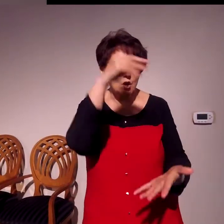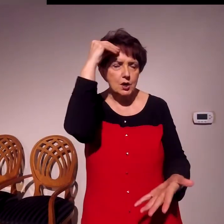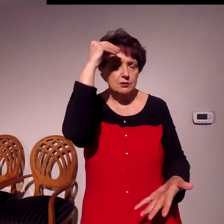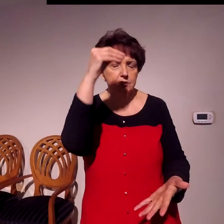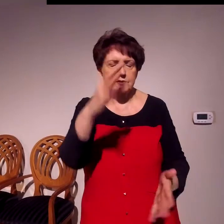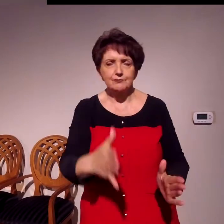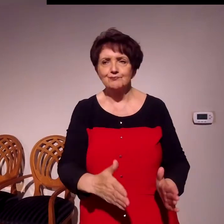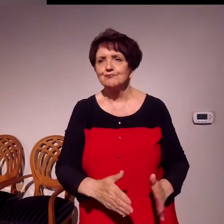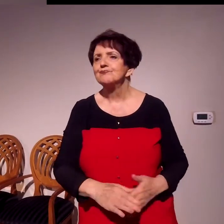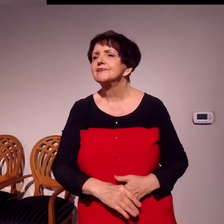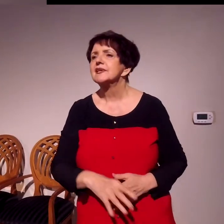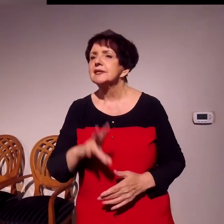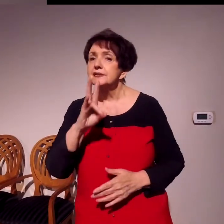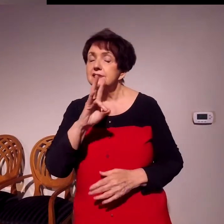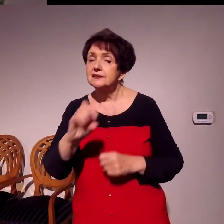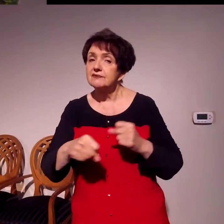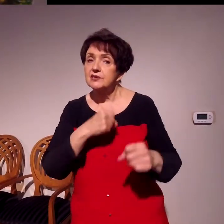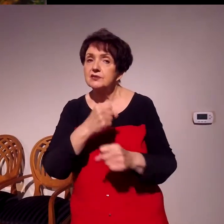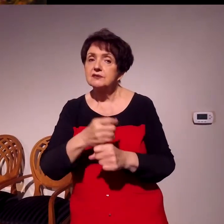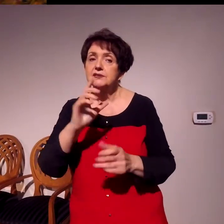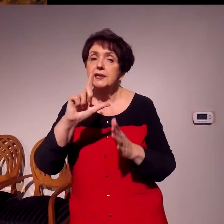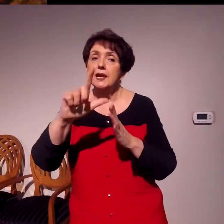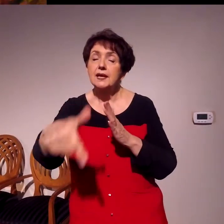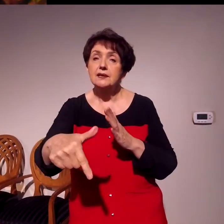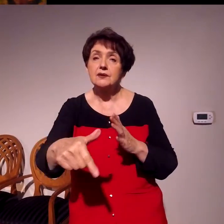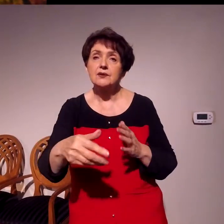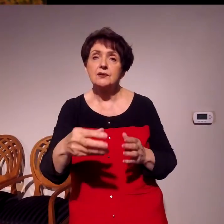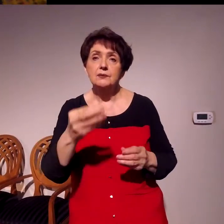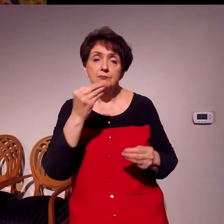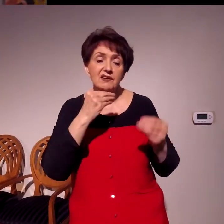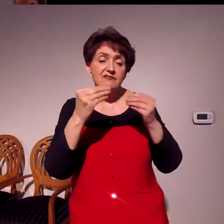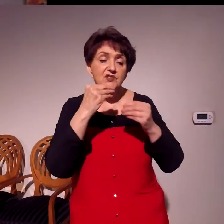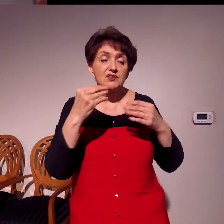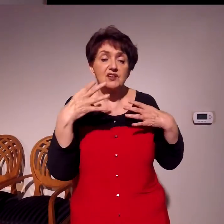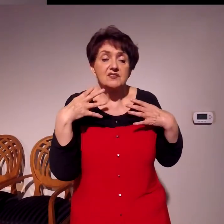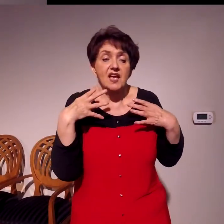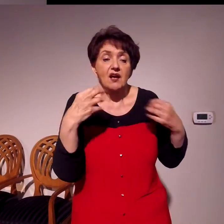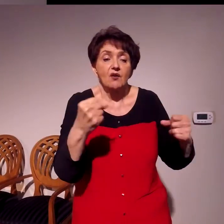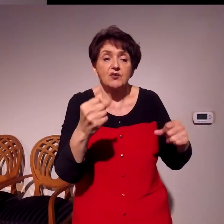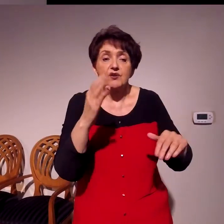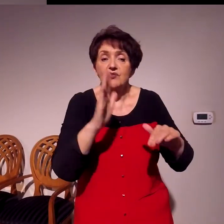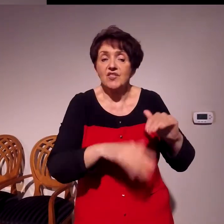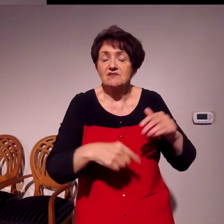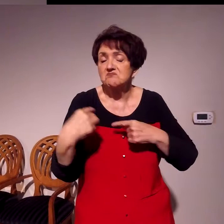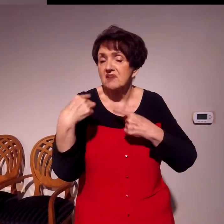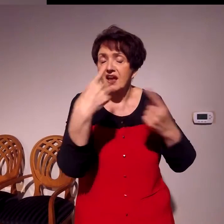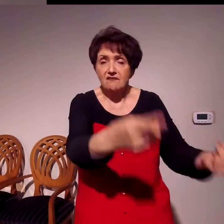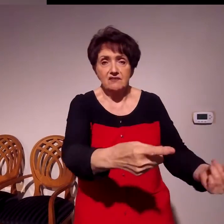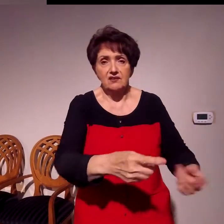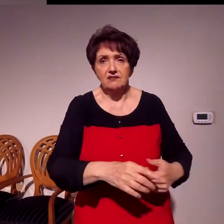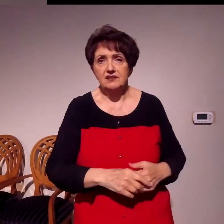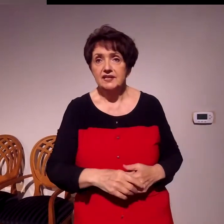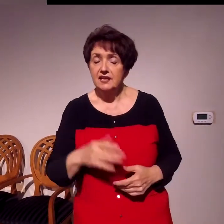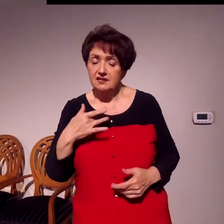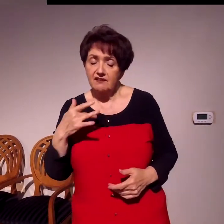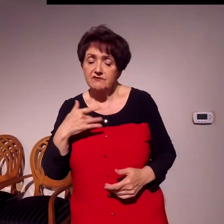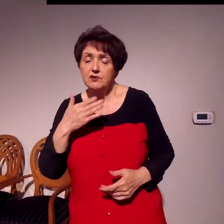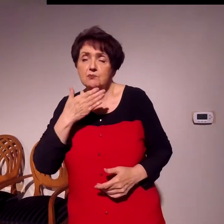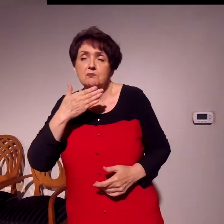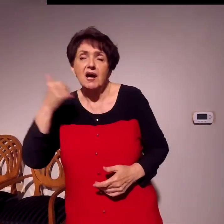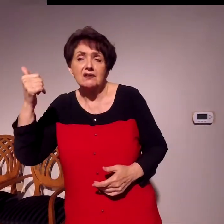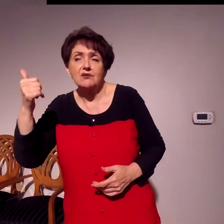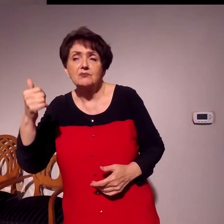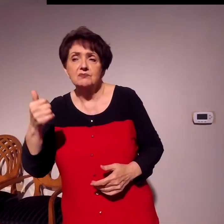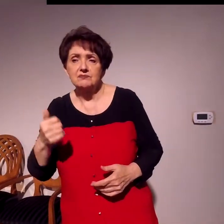a slow implementer. 7 years later, my food is healthier than it's ever been, and I feel healthier because of it. Do you see? And I'm not